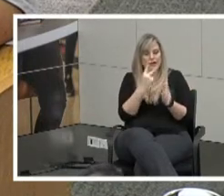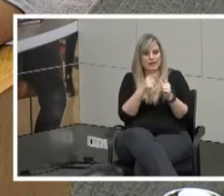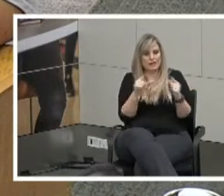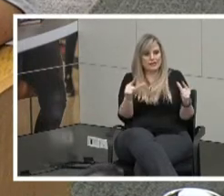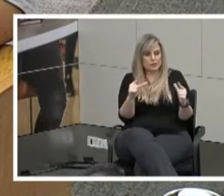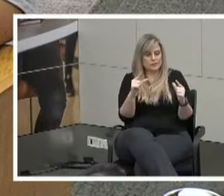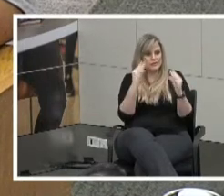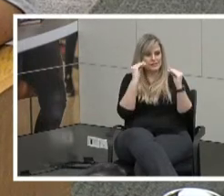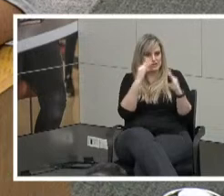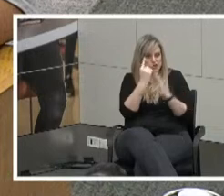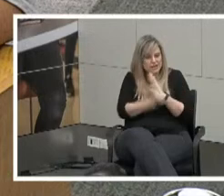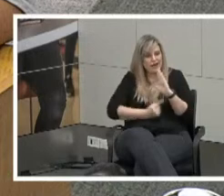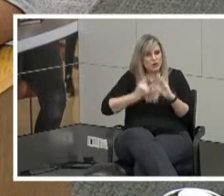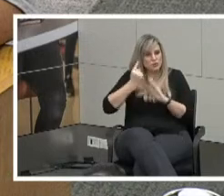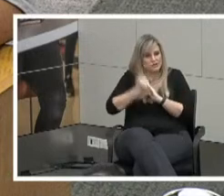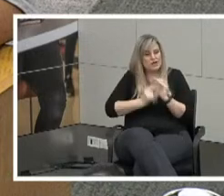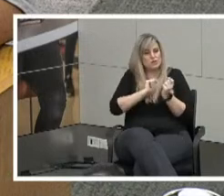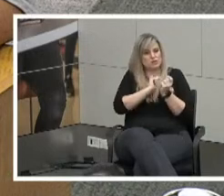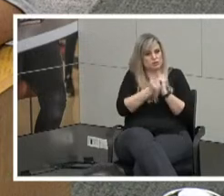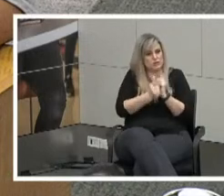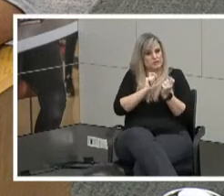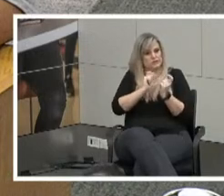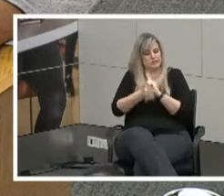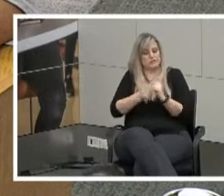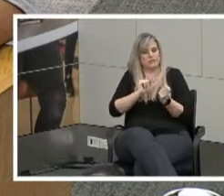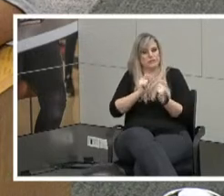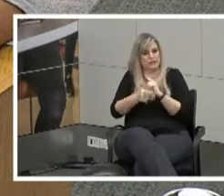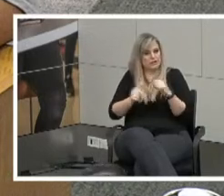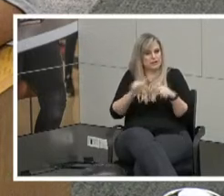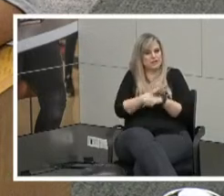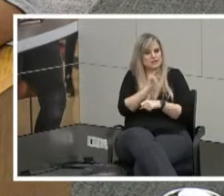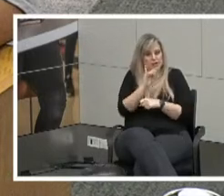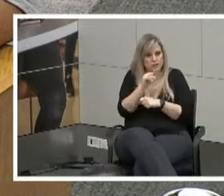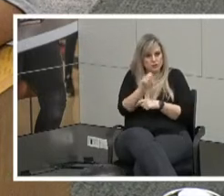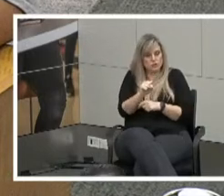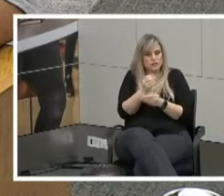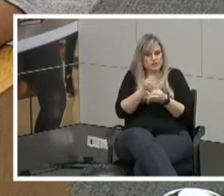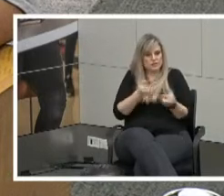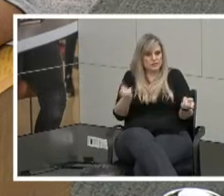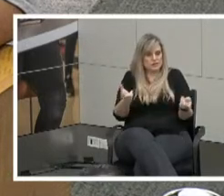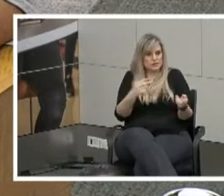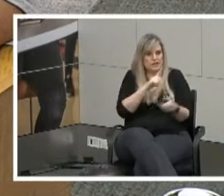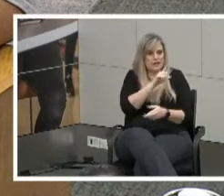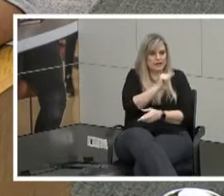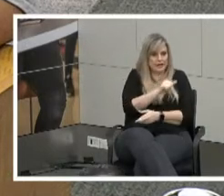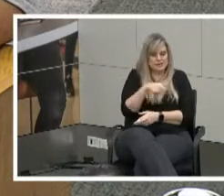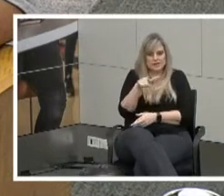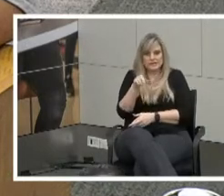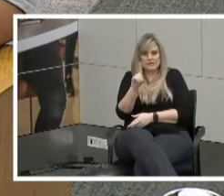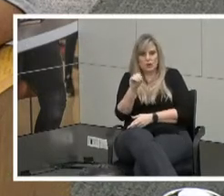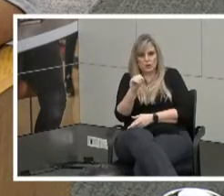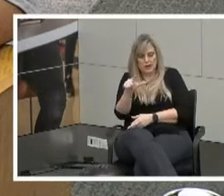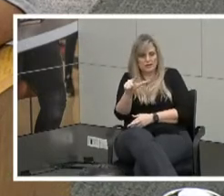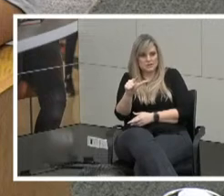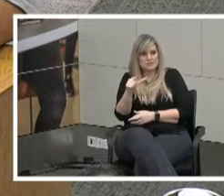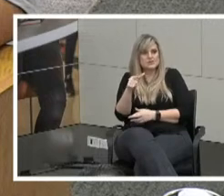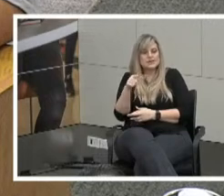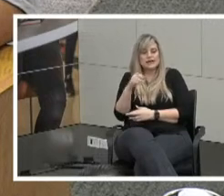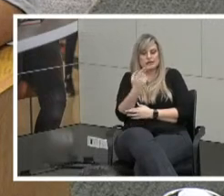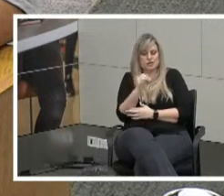week every day translating entire units of ela lesson materials Lo's and Do's created by